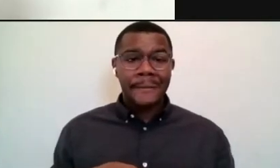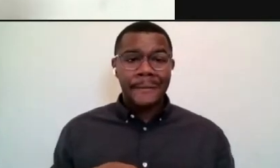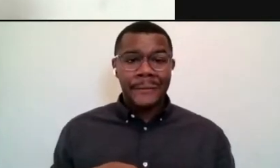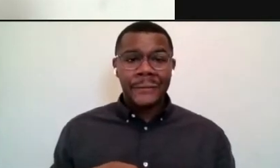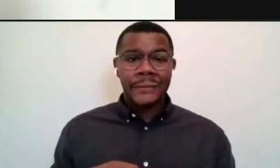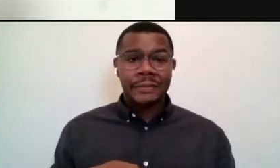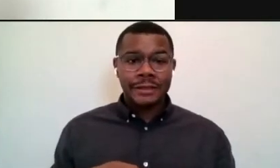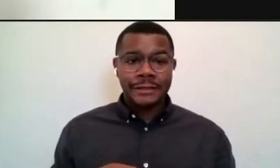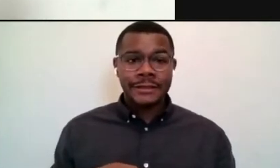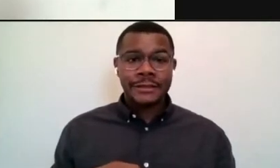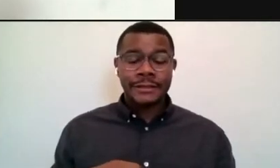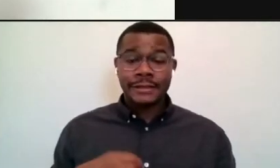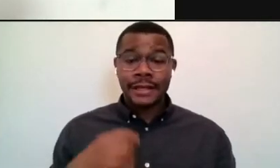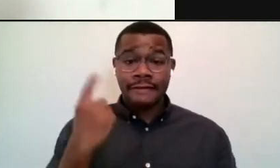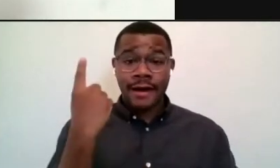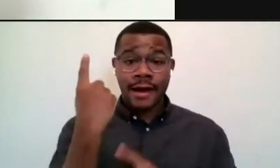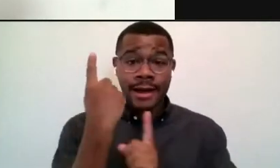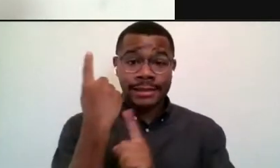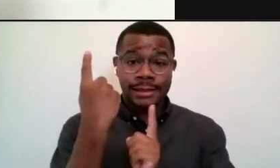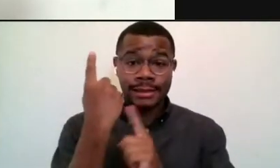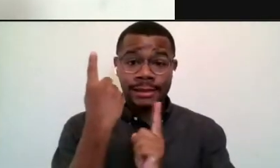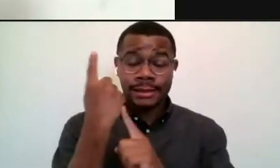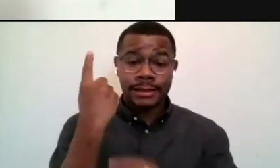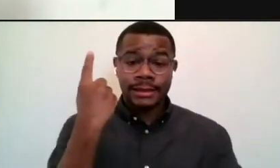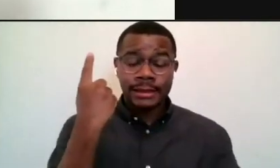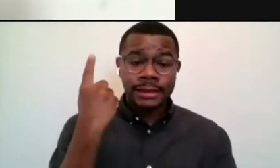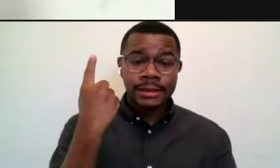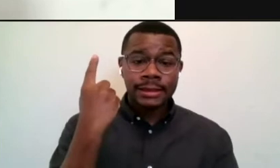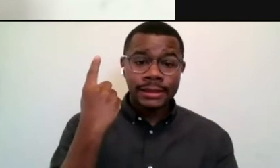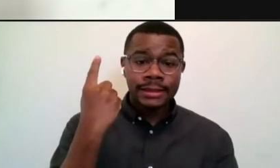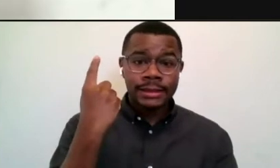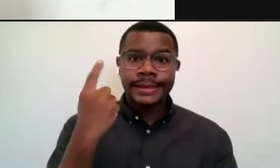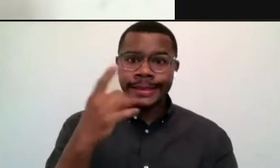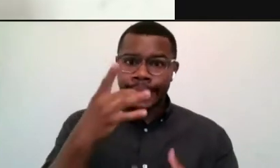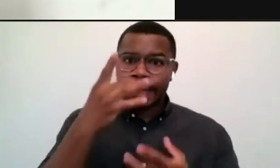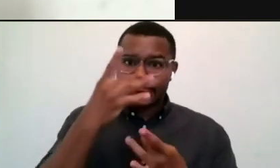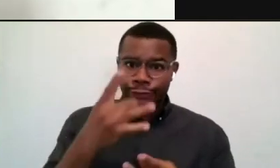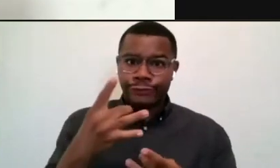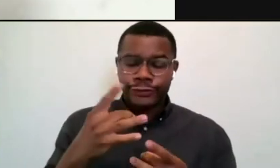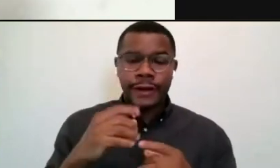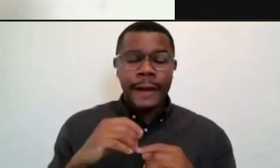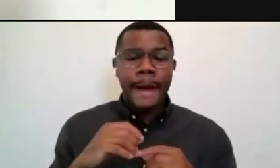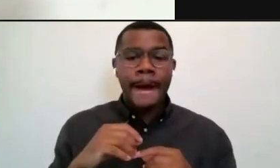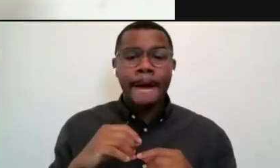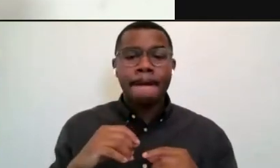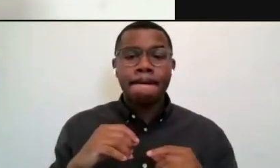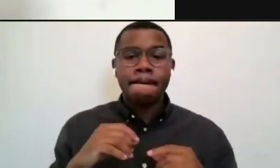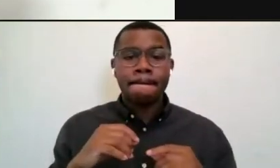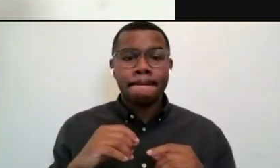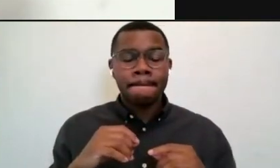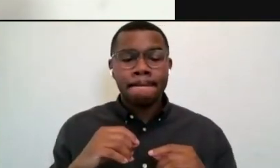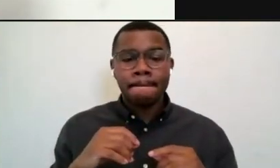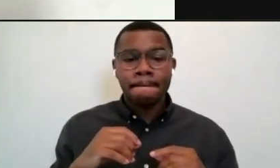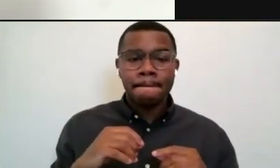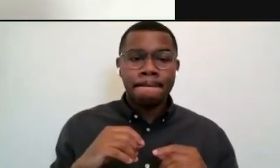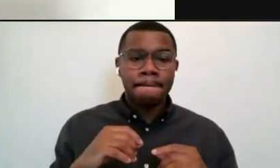one of the things I like to do, which is really interesting, I do this at the beginning of,